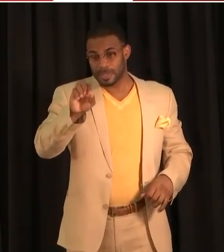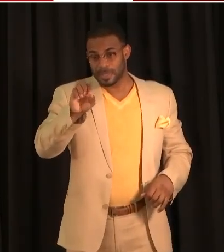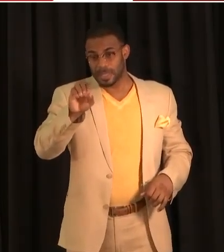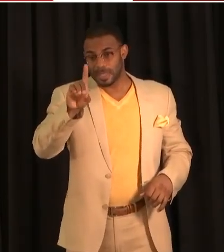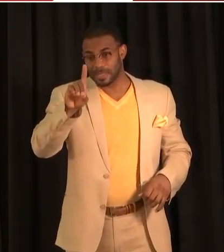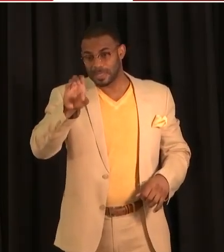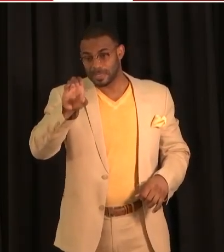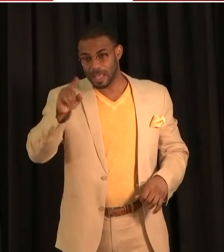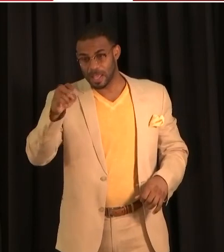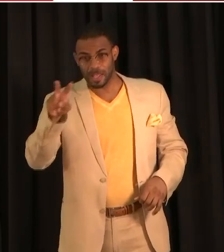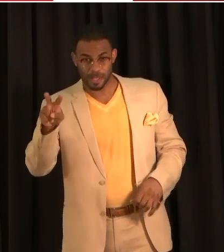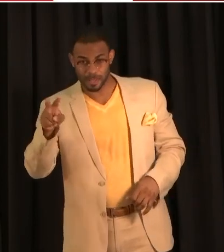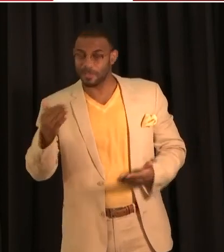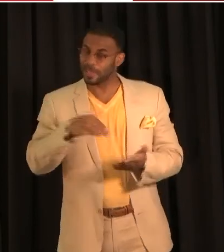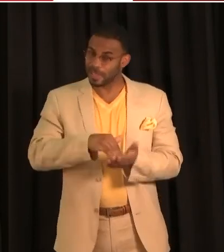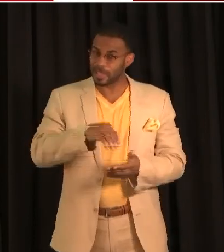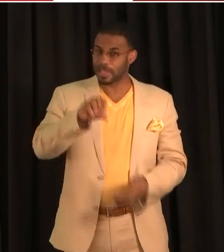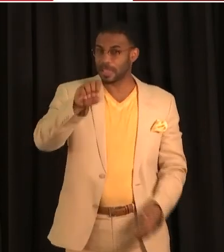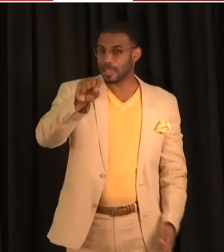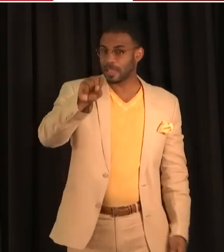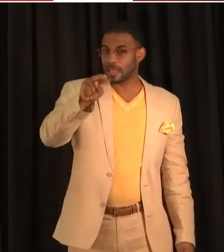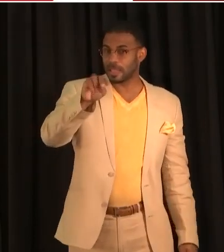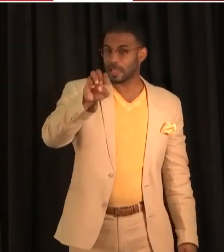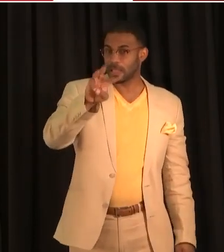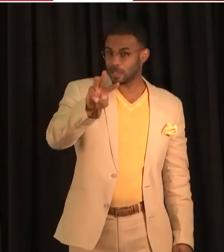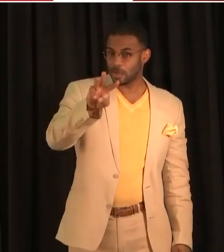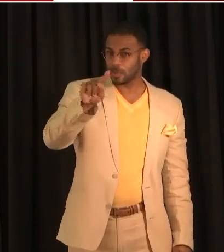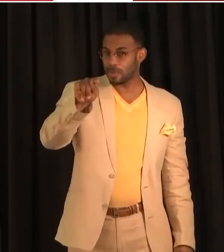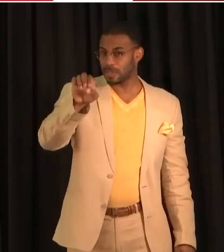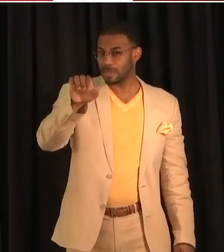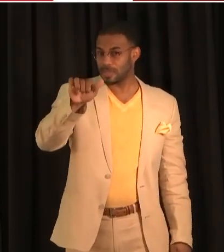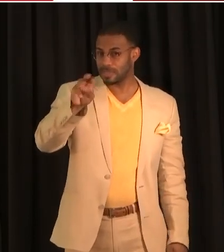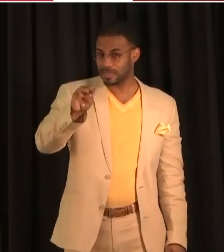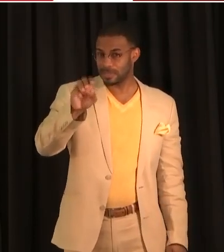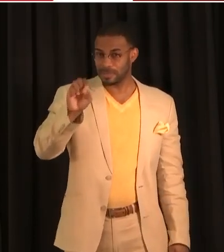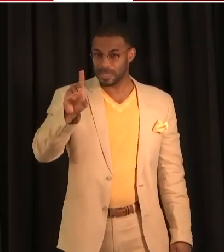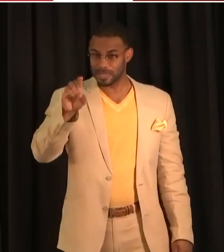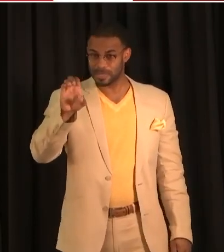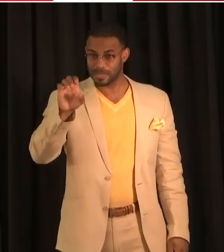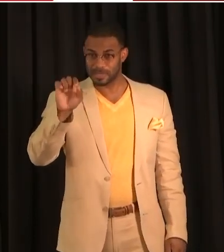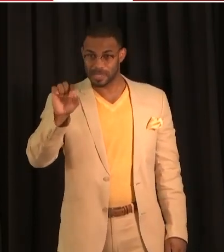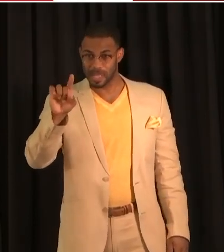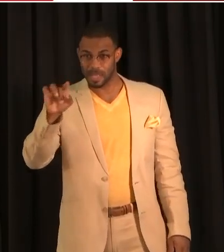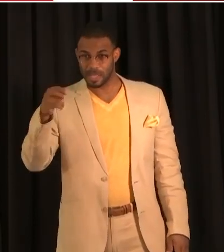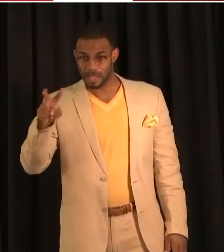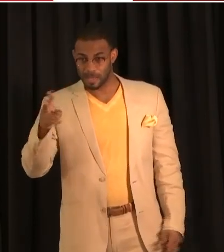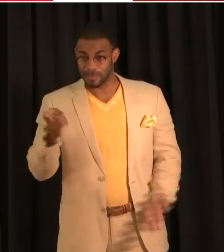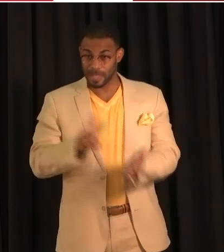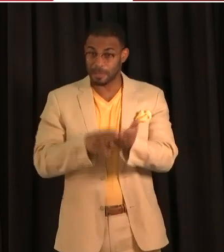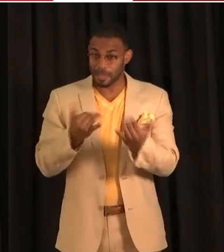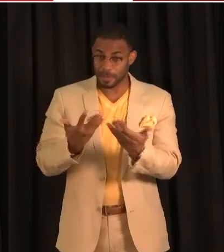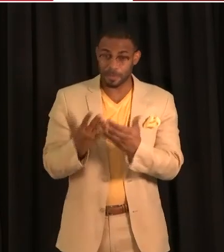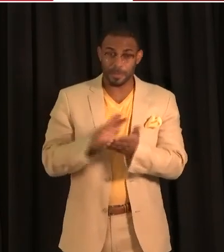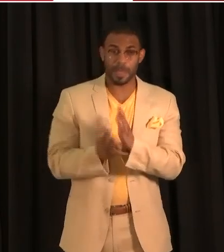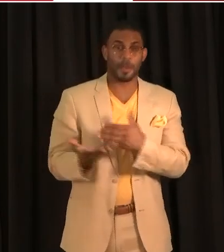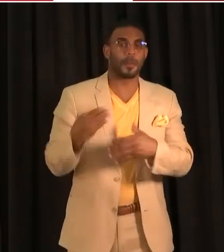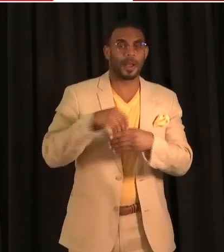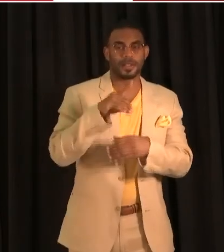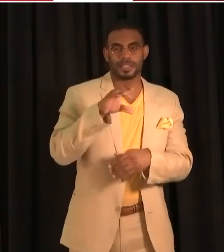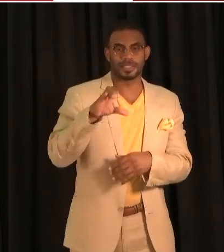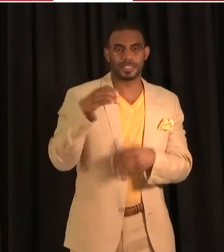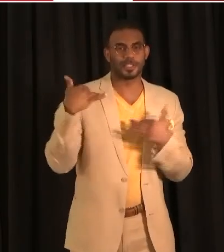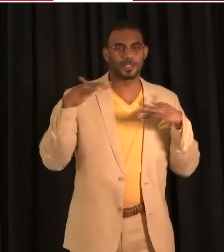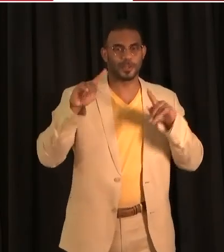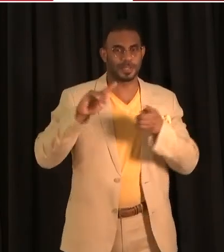snowteam.dc.gov. Again, that's snowteam.dc.gov. And you can sign up there today and become part of